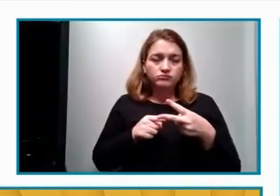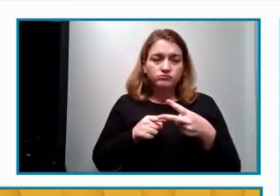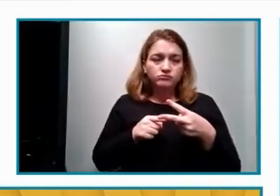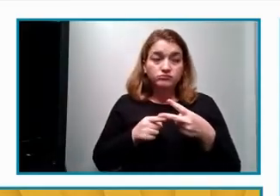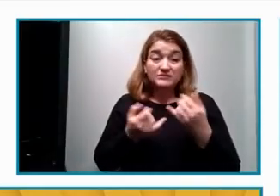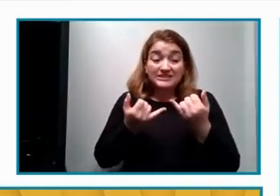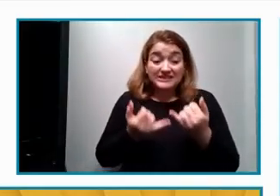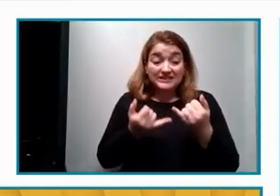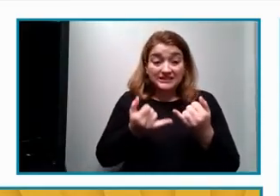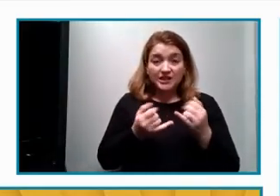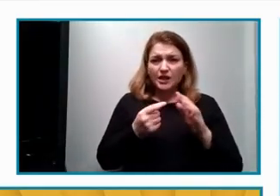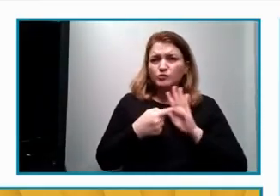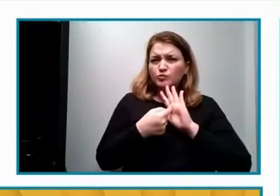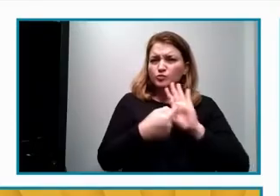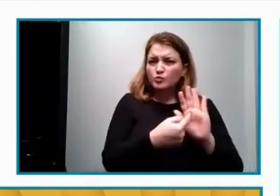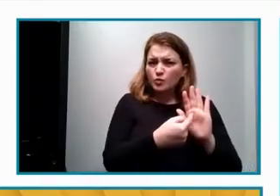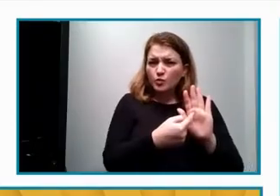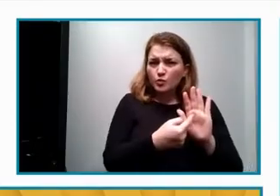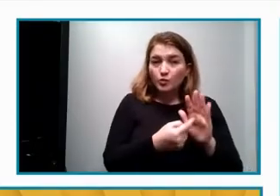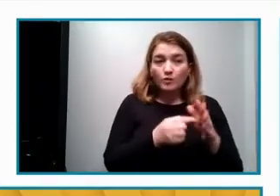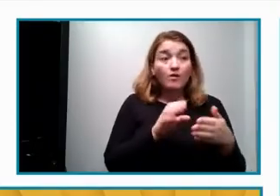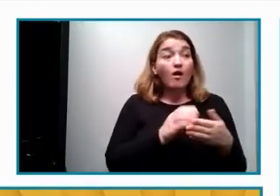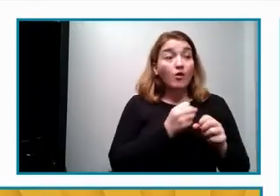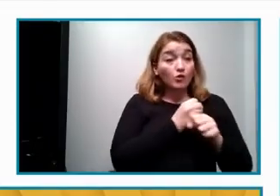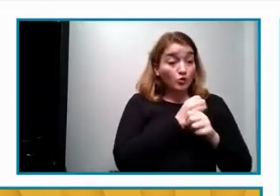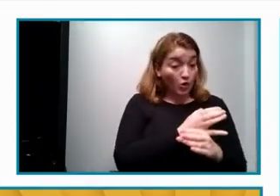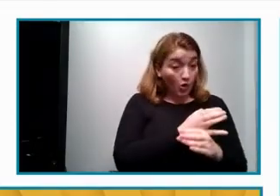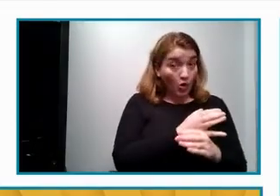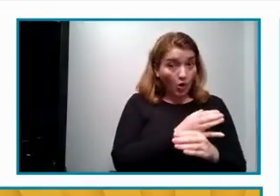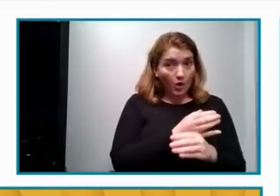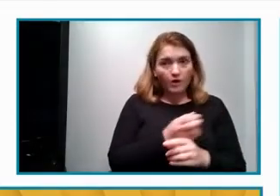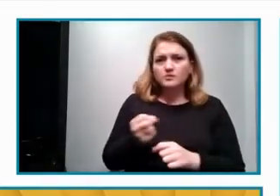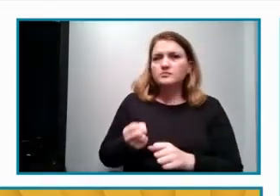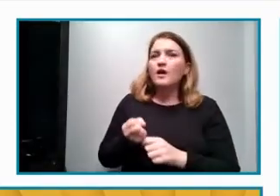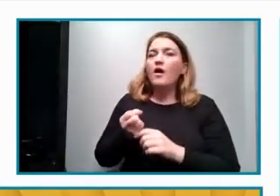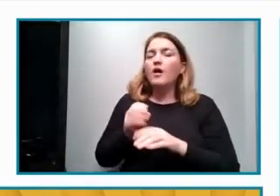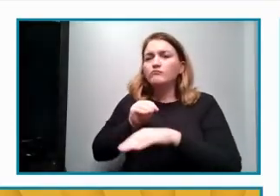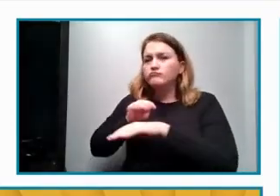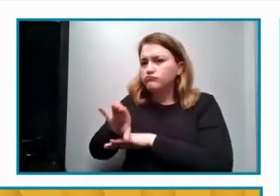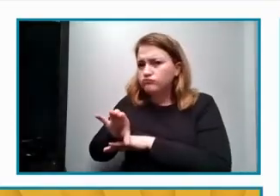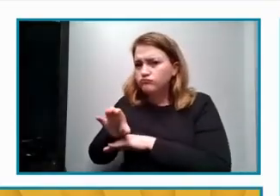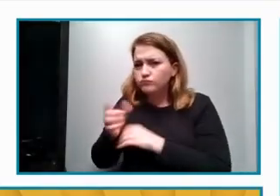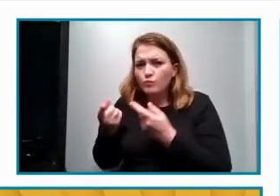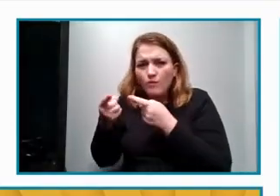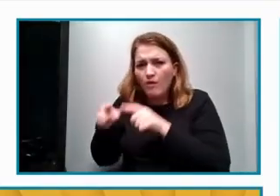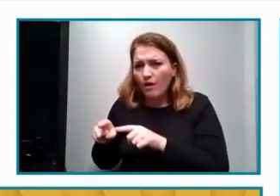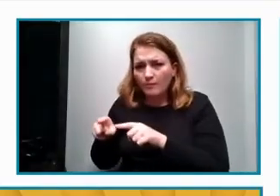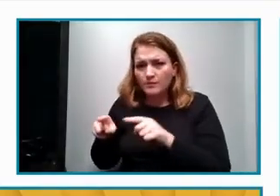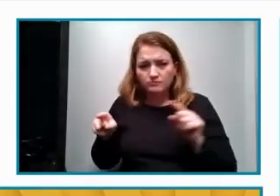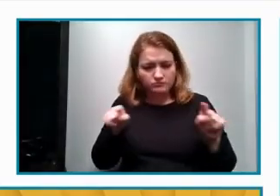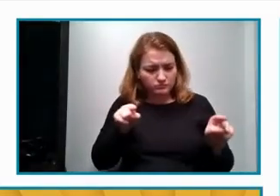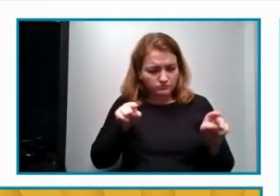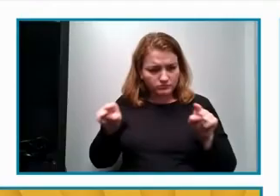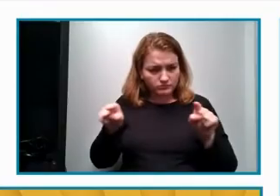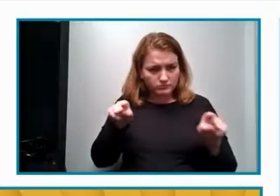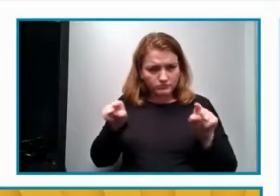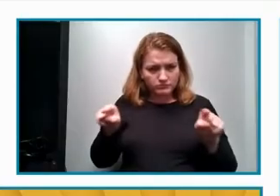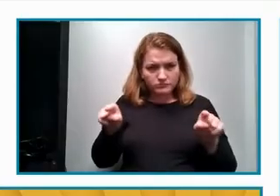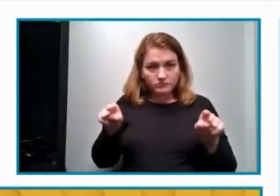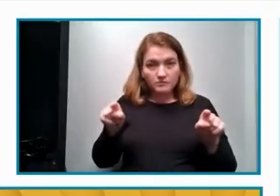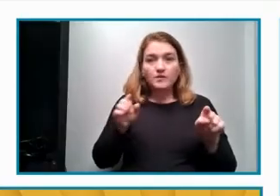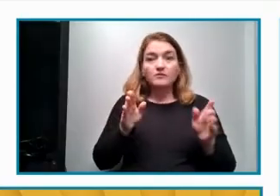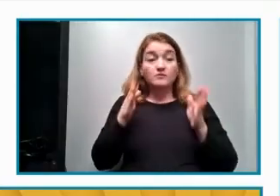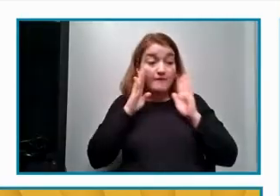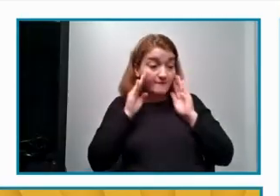relationships that are the foundation of every program and every logic model. These two things are the focal point of the